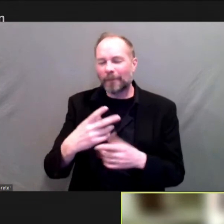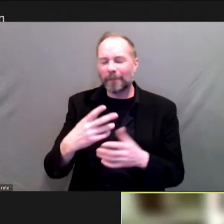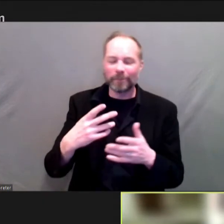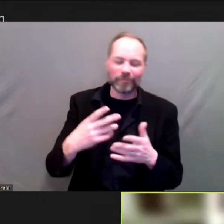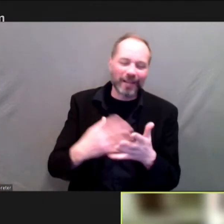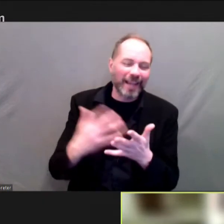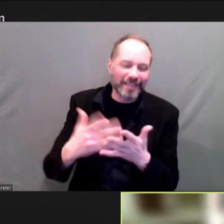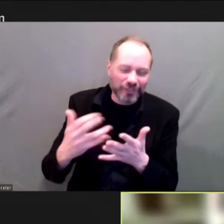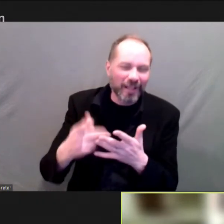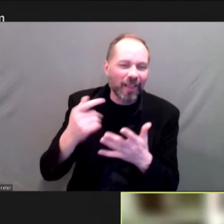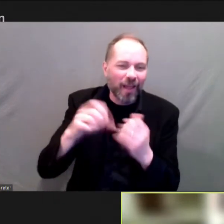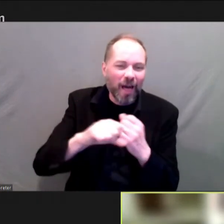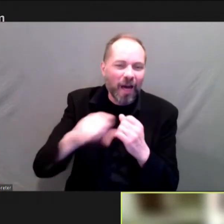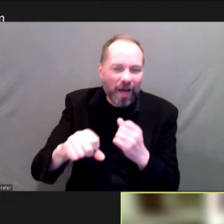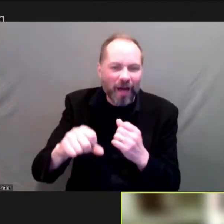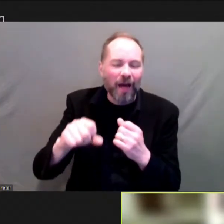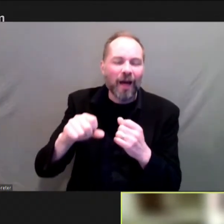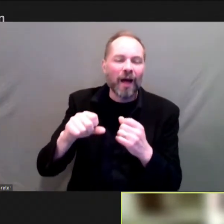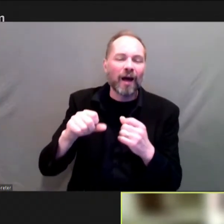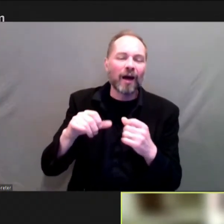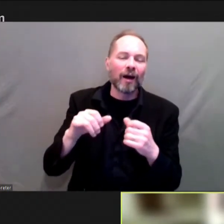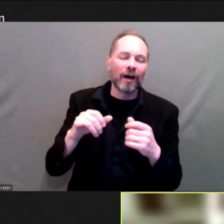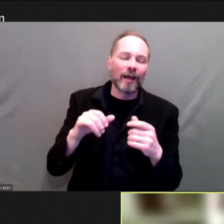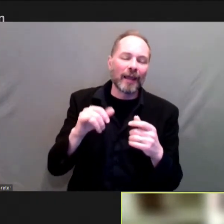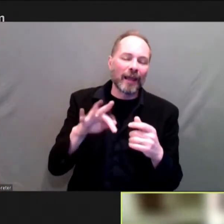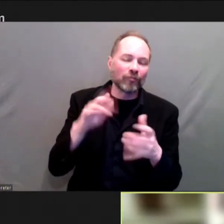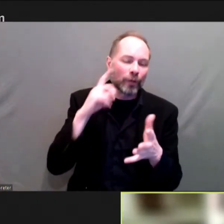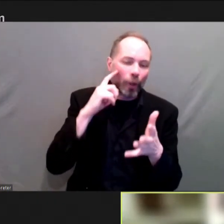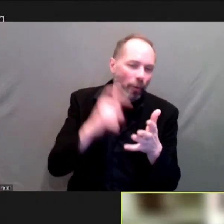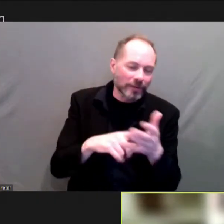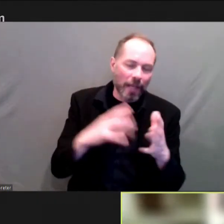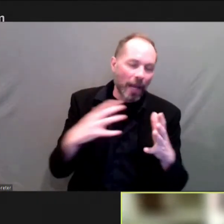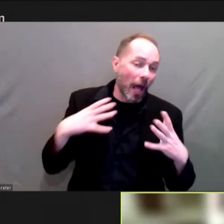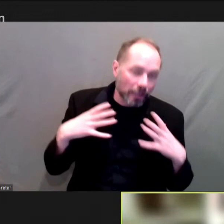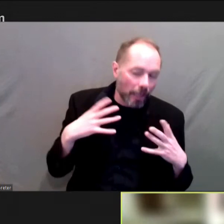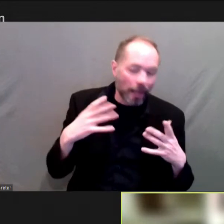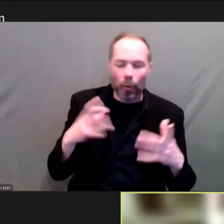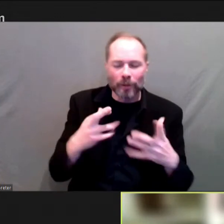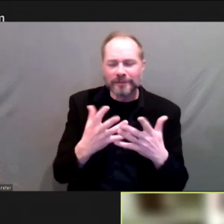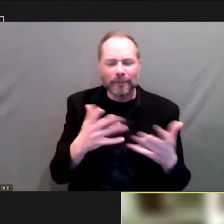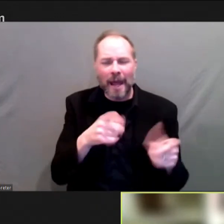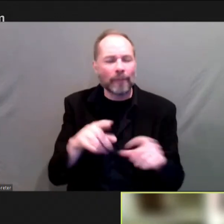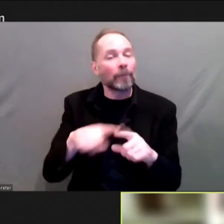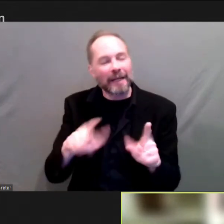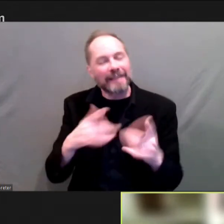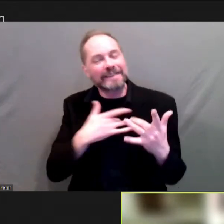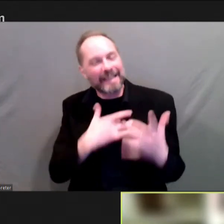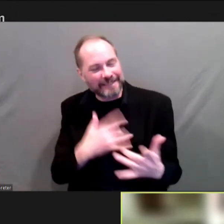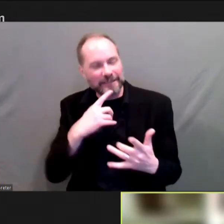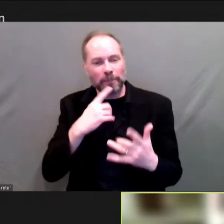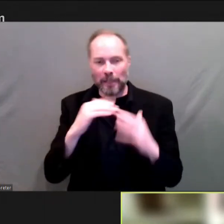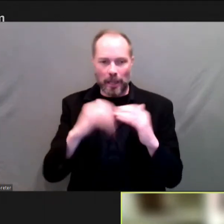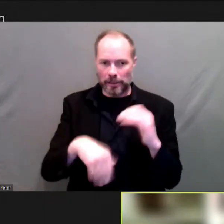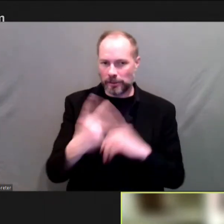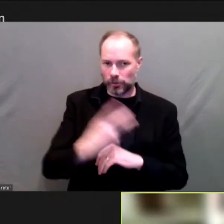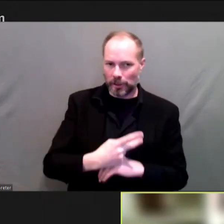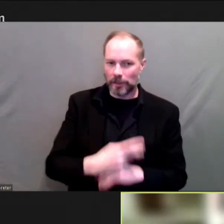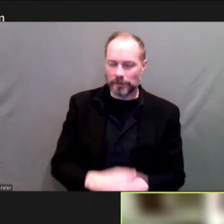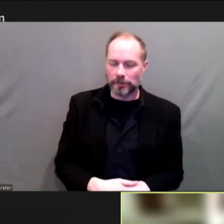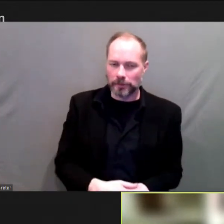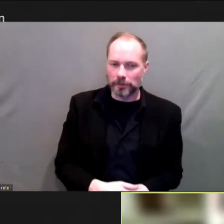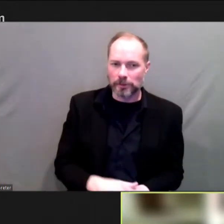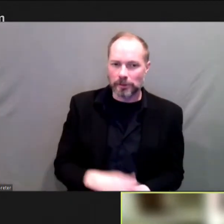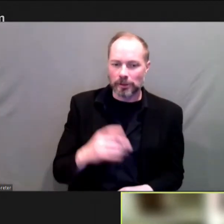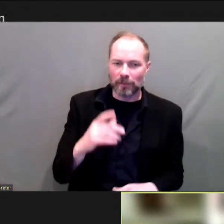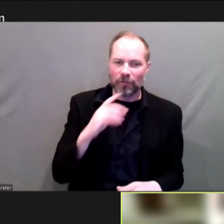from a contracted group or a holiday or something, but our turnaround times have been good within 2 days